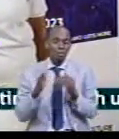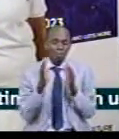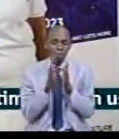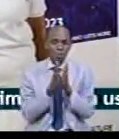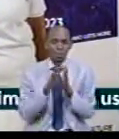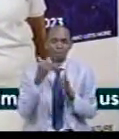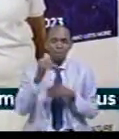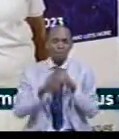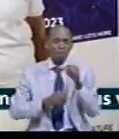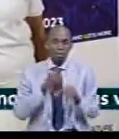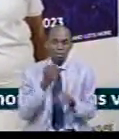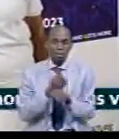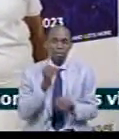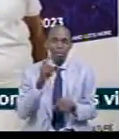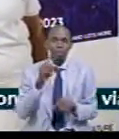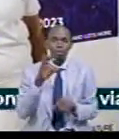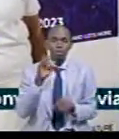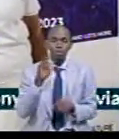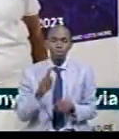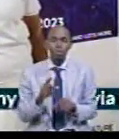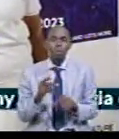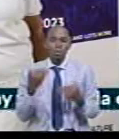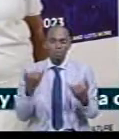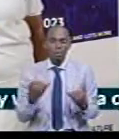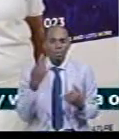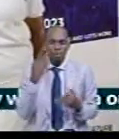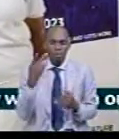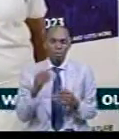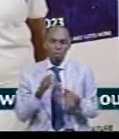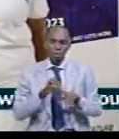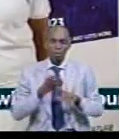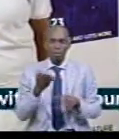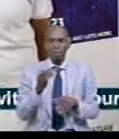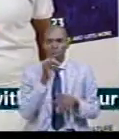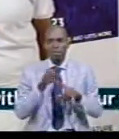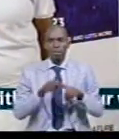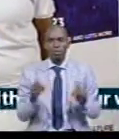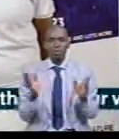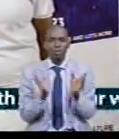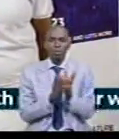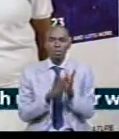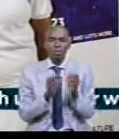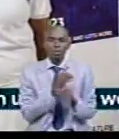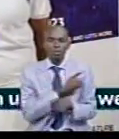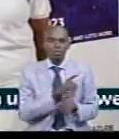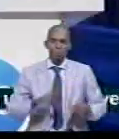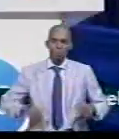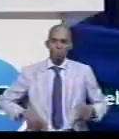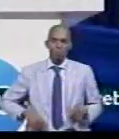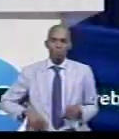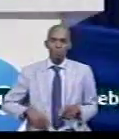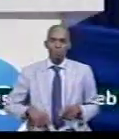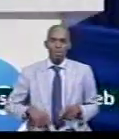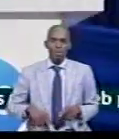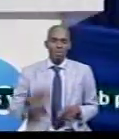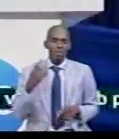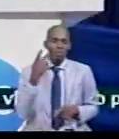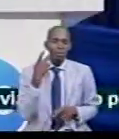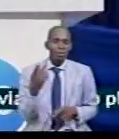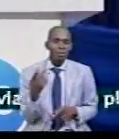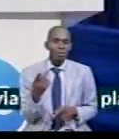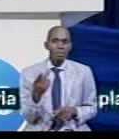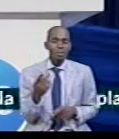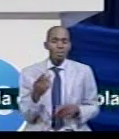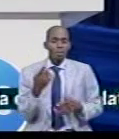could not walk anymore. He's now walking. To the glory of God, hallelujah. Praise the Lord. Check your bodies. He couldn't check your bodies. Hand, he couldn't